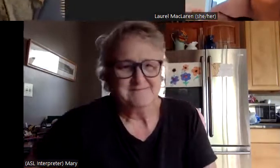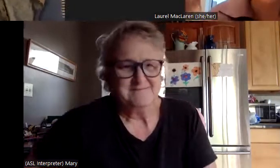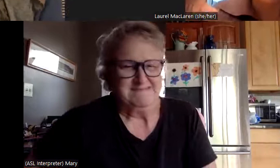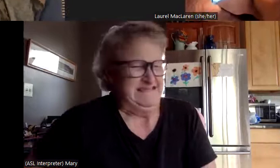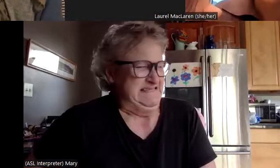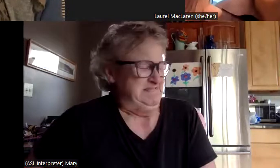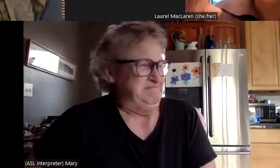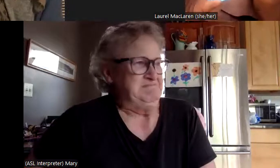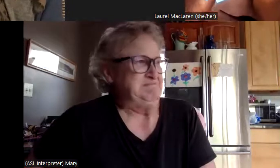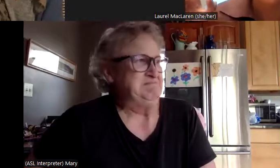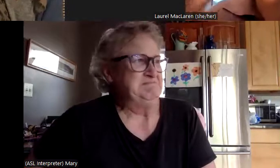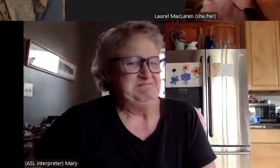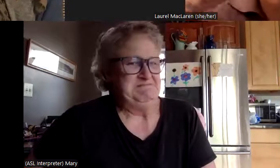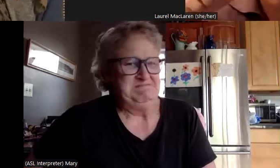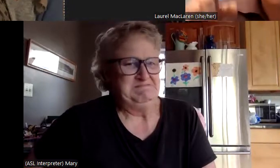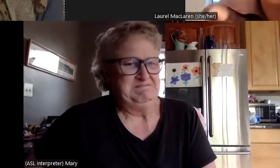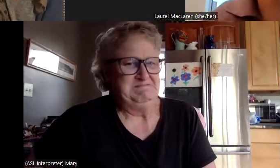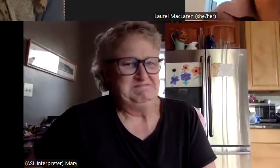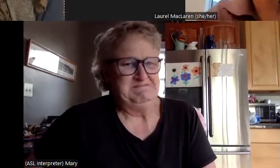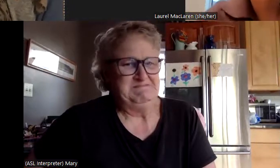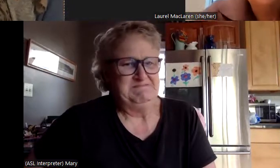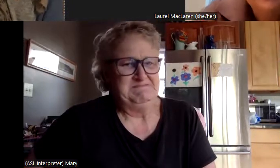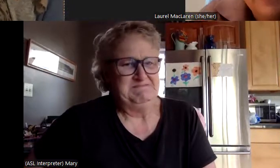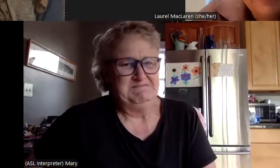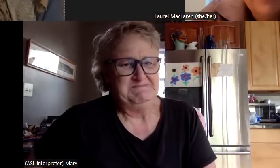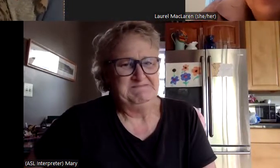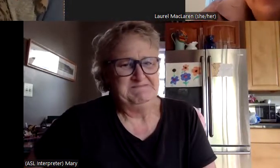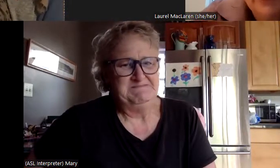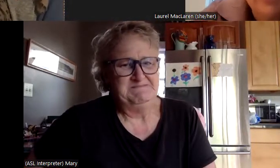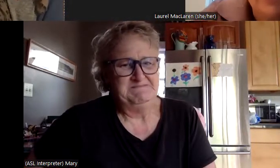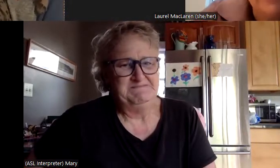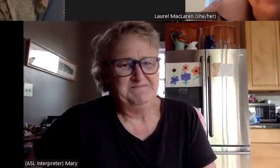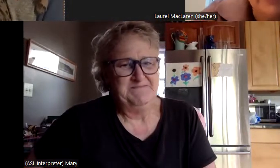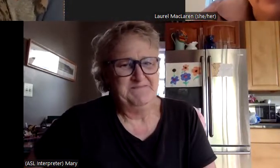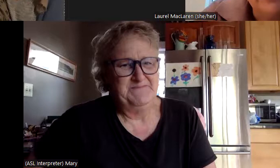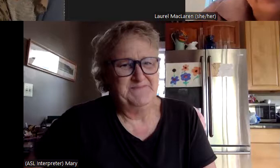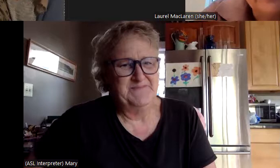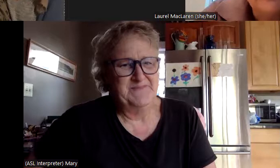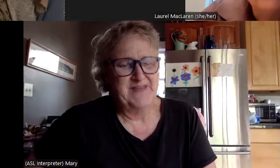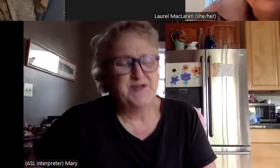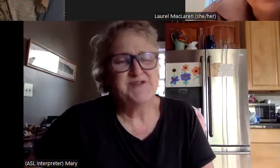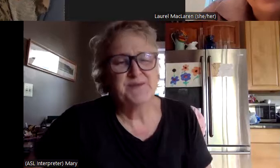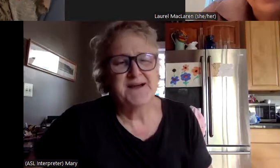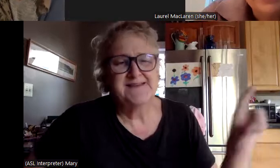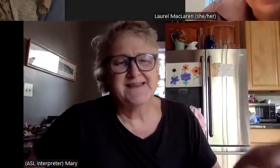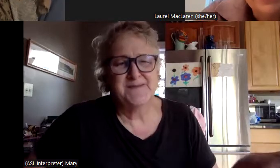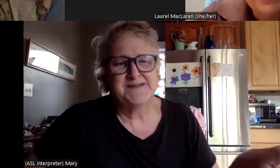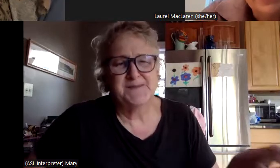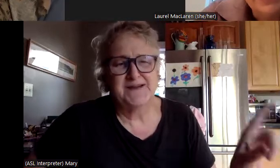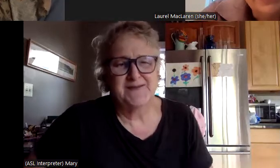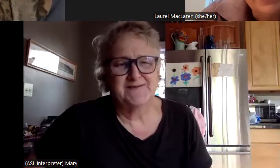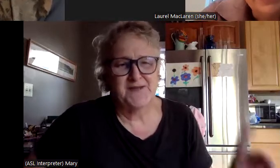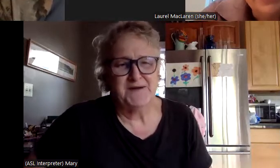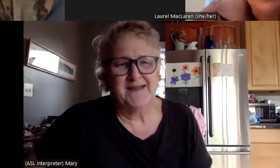it's there's a little baby cobra and suddenly it's like jumping down at you Better or whatever. Yeah, you surprising them